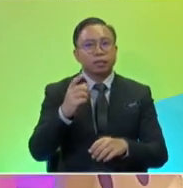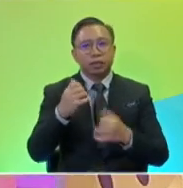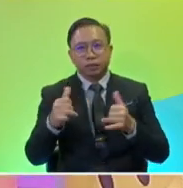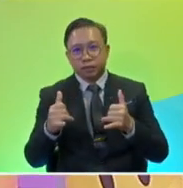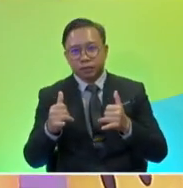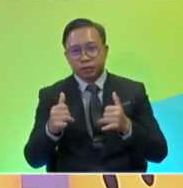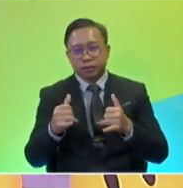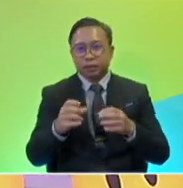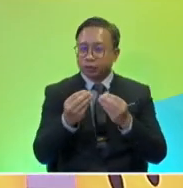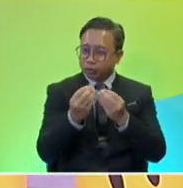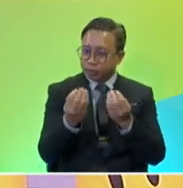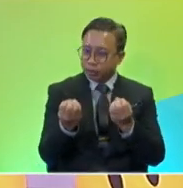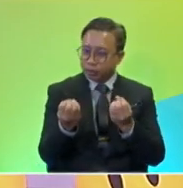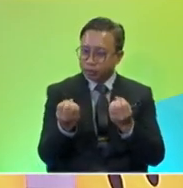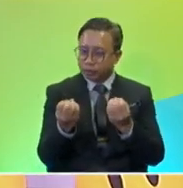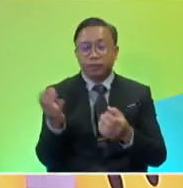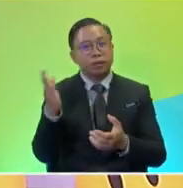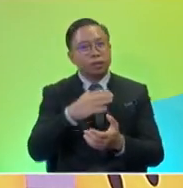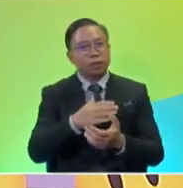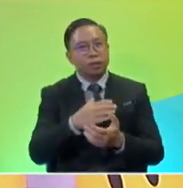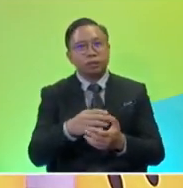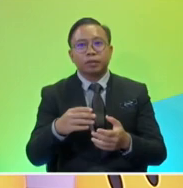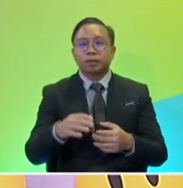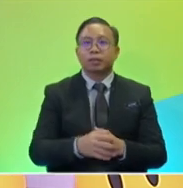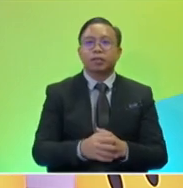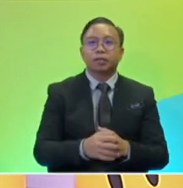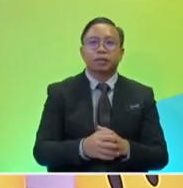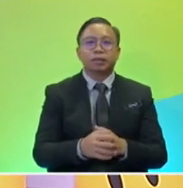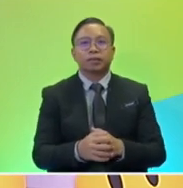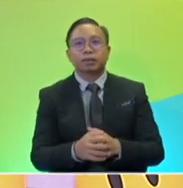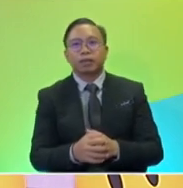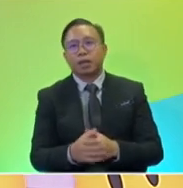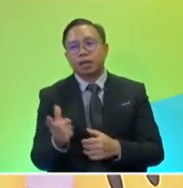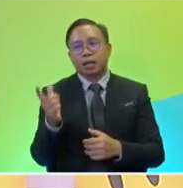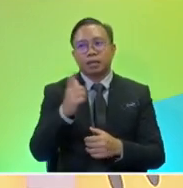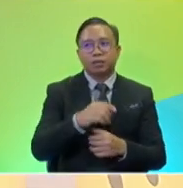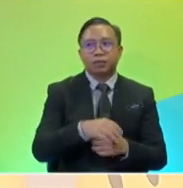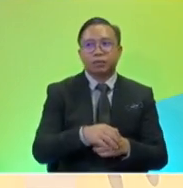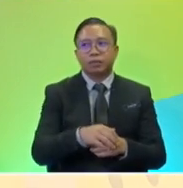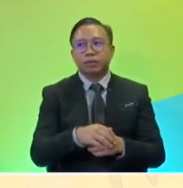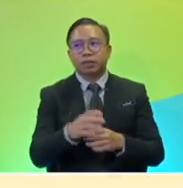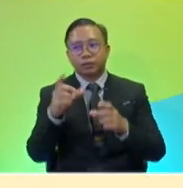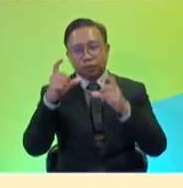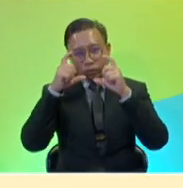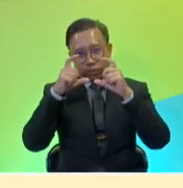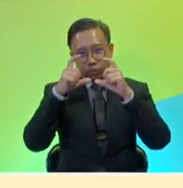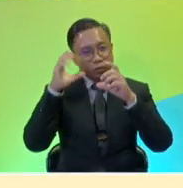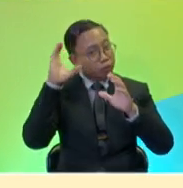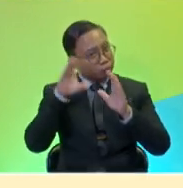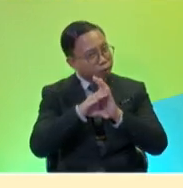the sand. Let's run hand in hand. Let's take a